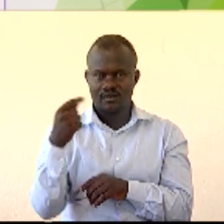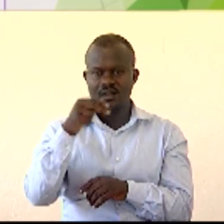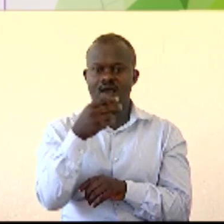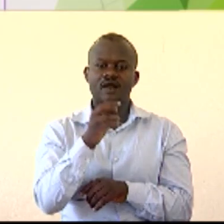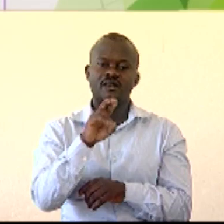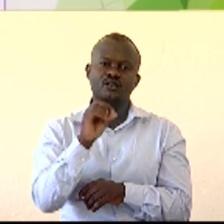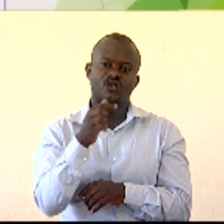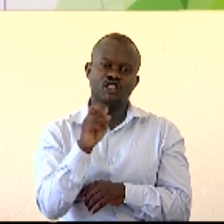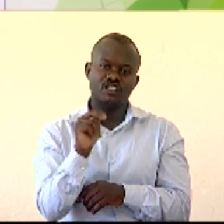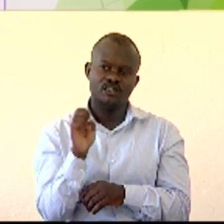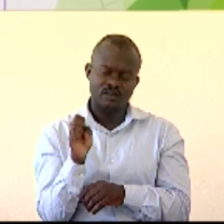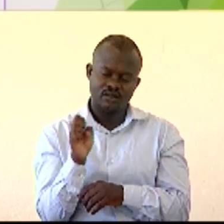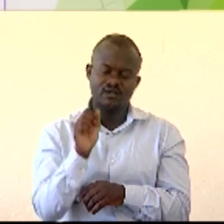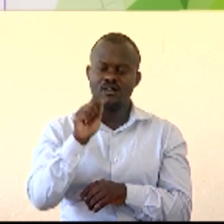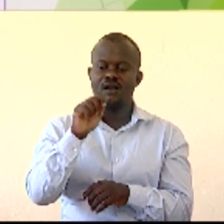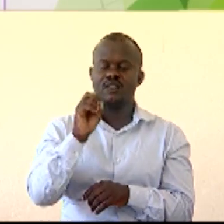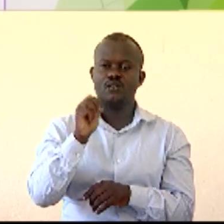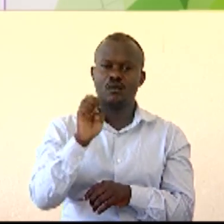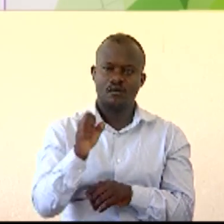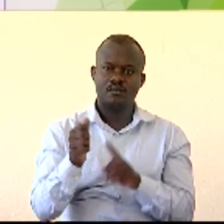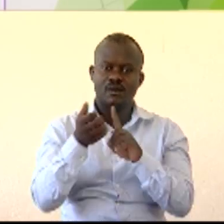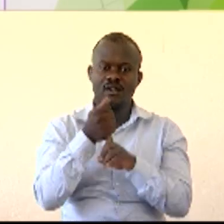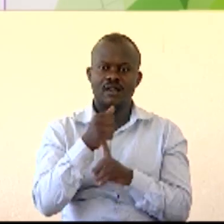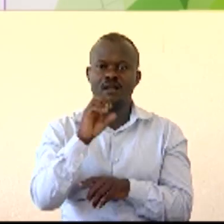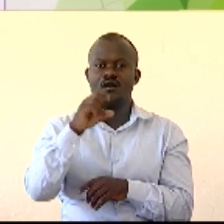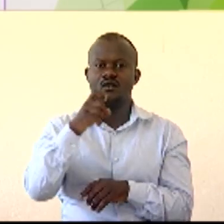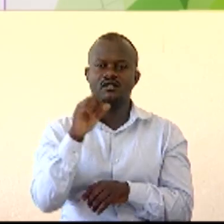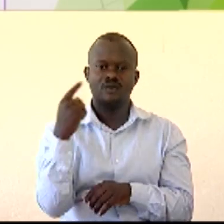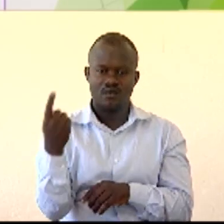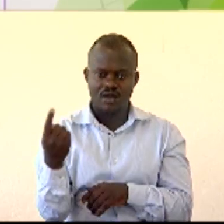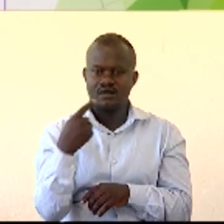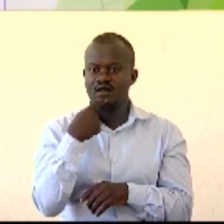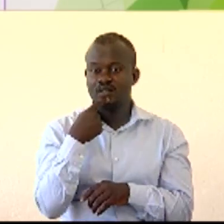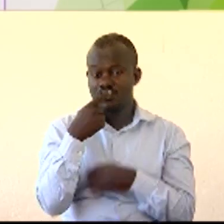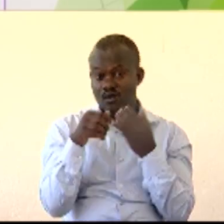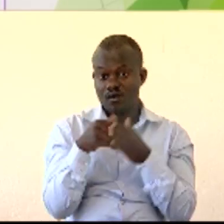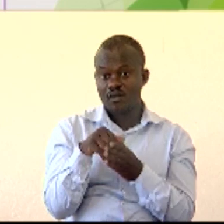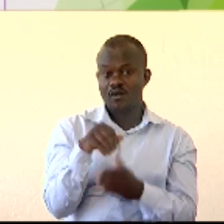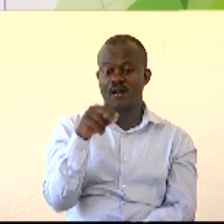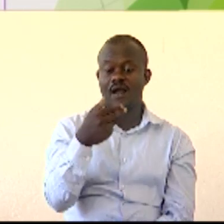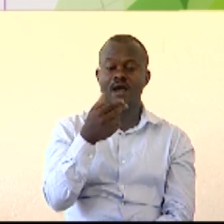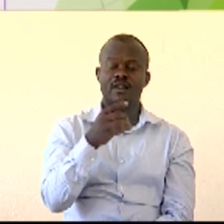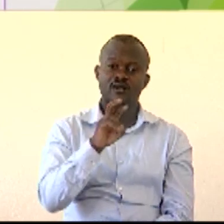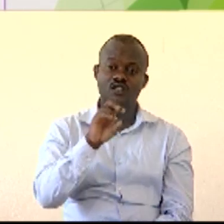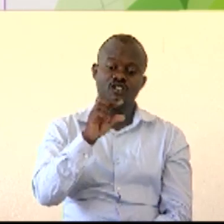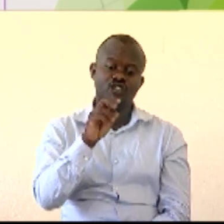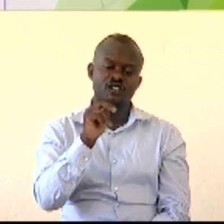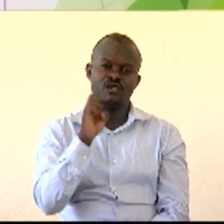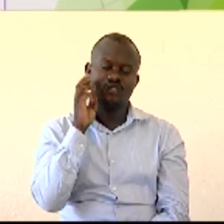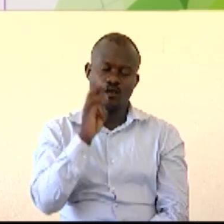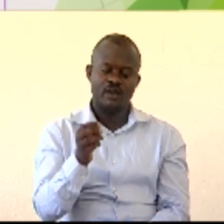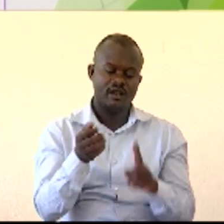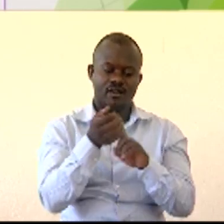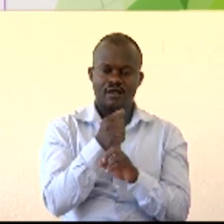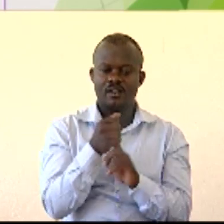Hydrogen atom carry positive 1. So halogens will carry negative 1